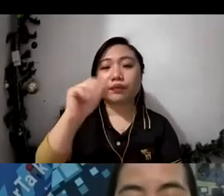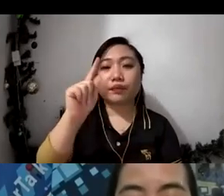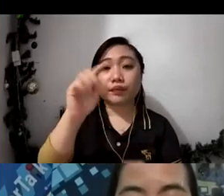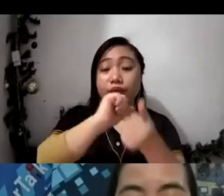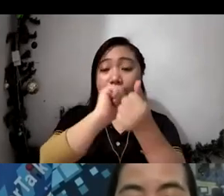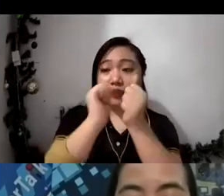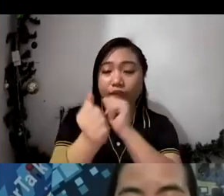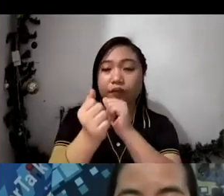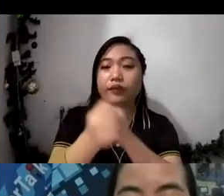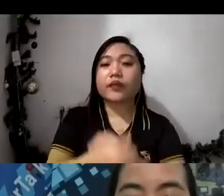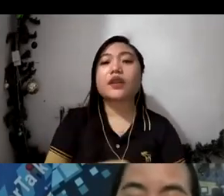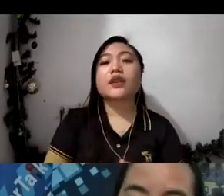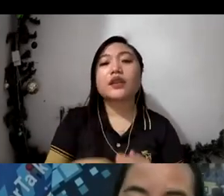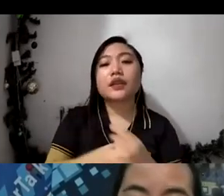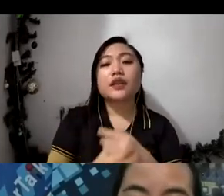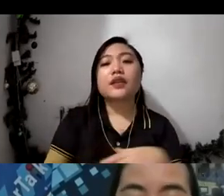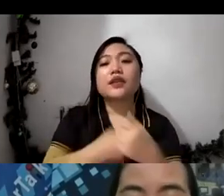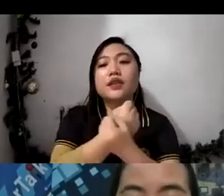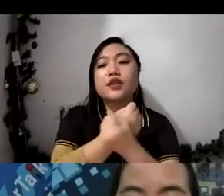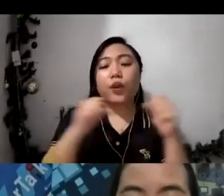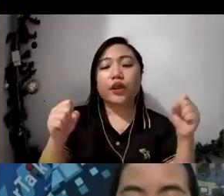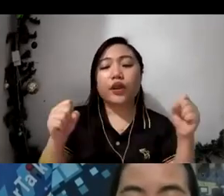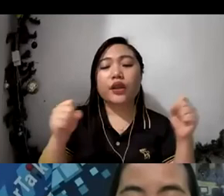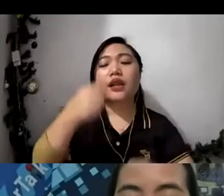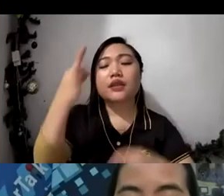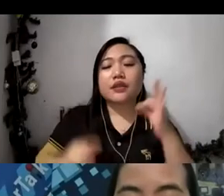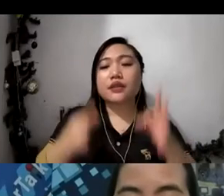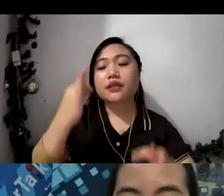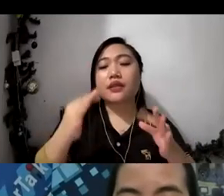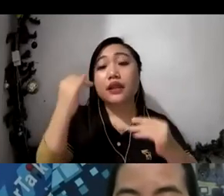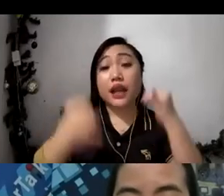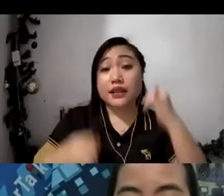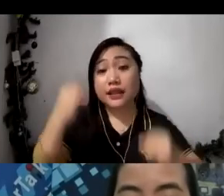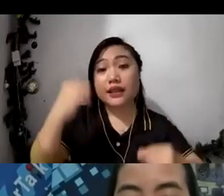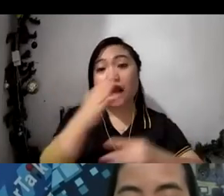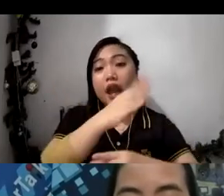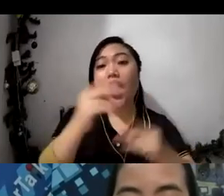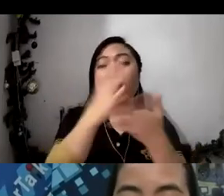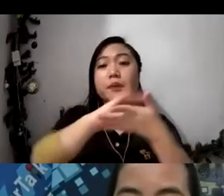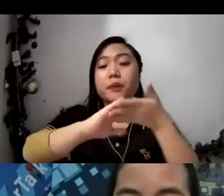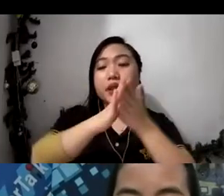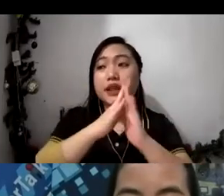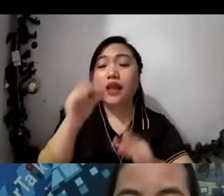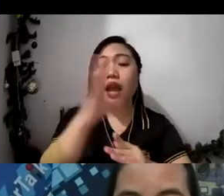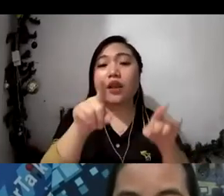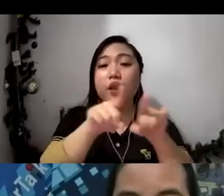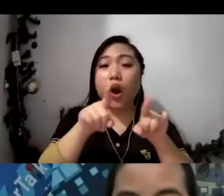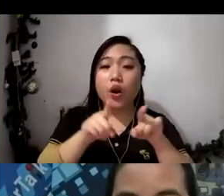security, justice and peace, etc. Also, she has